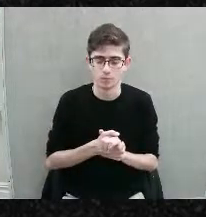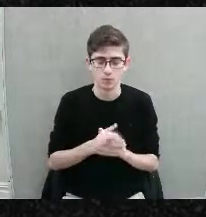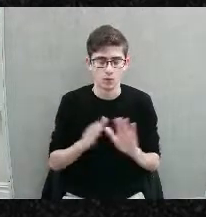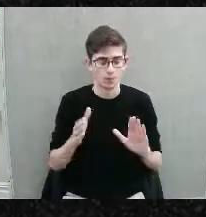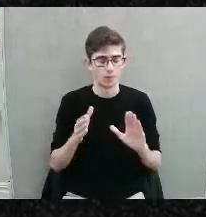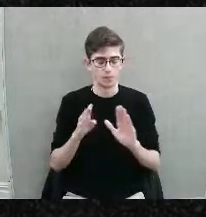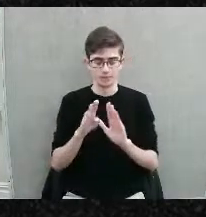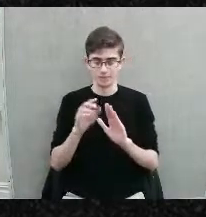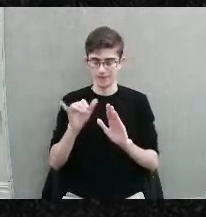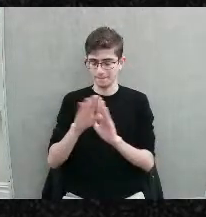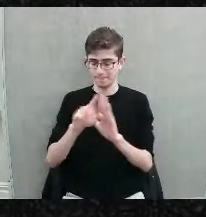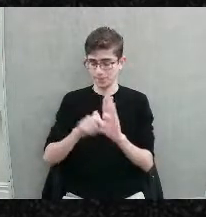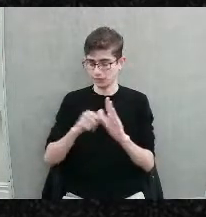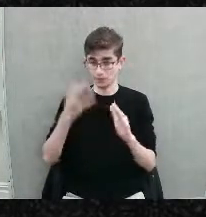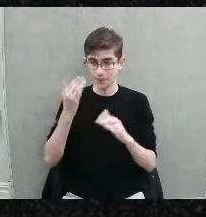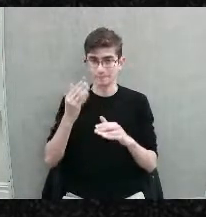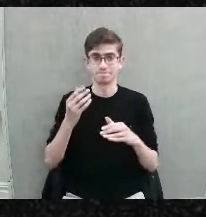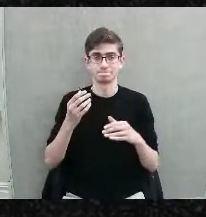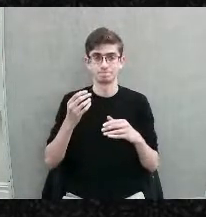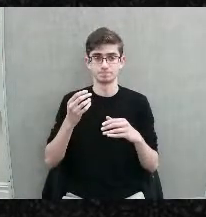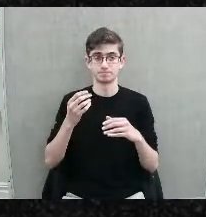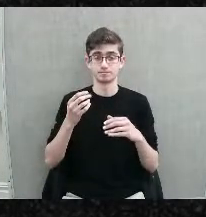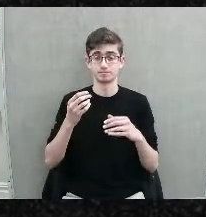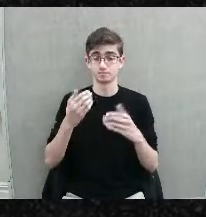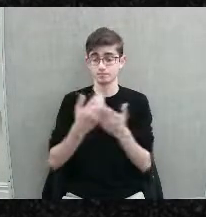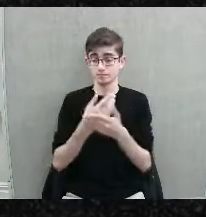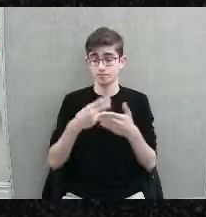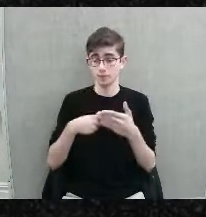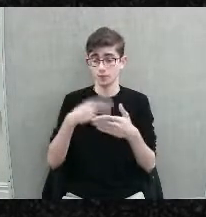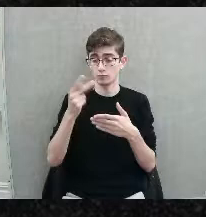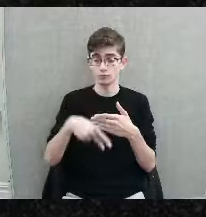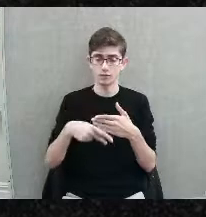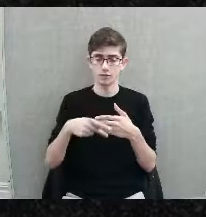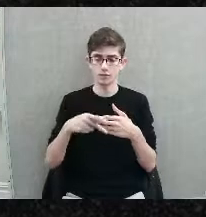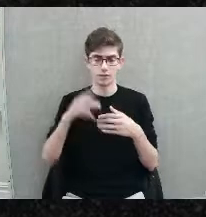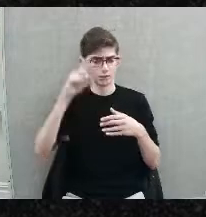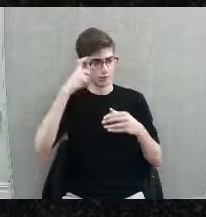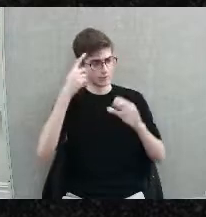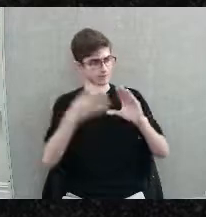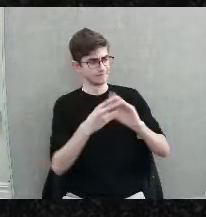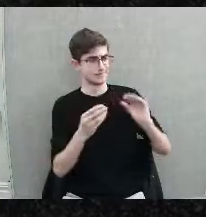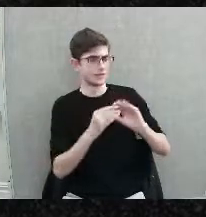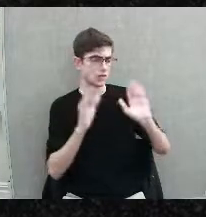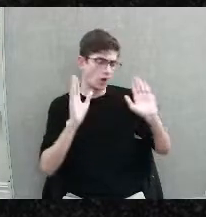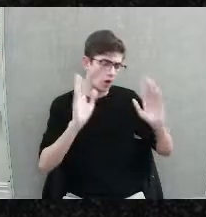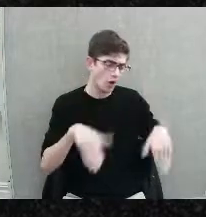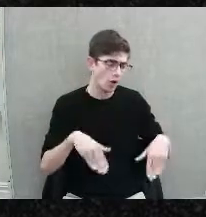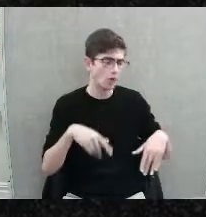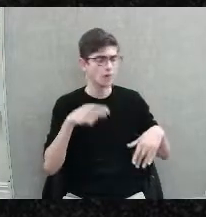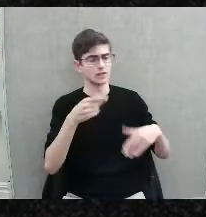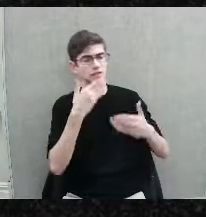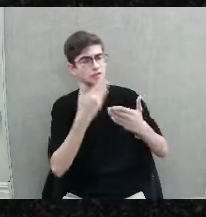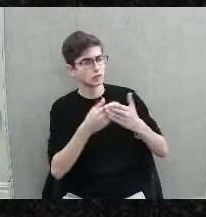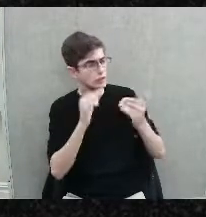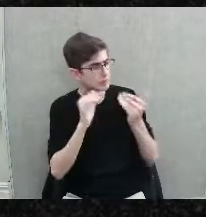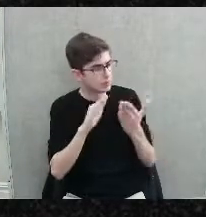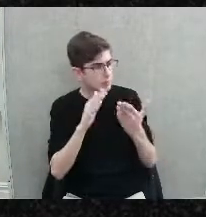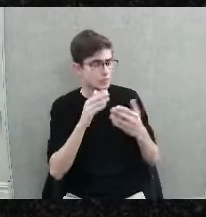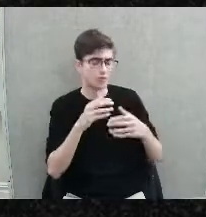that it was sold to the people of the Virgin Islands as a way to integrate a really long struggling economy